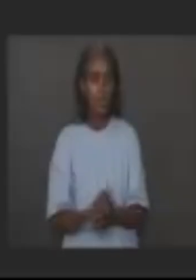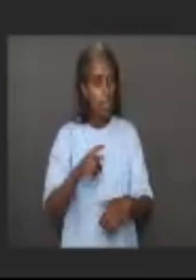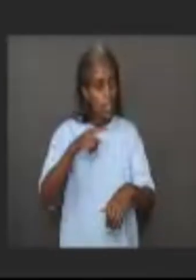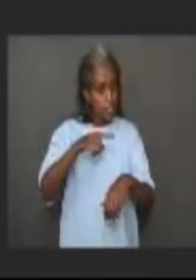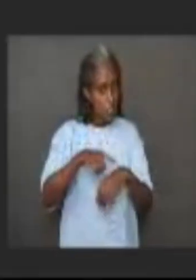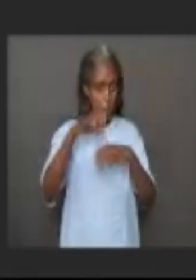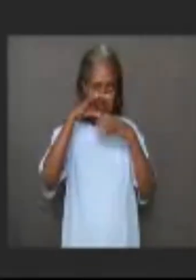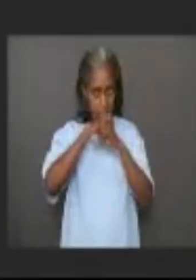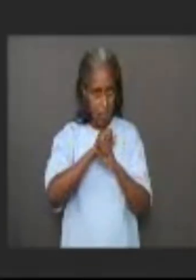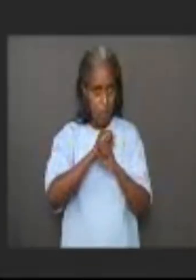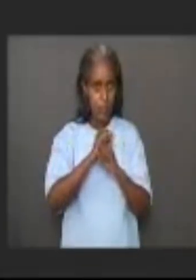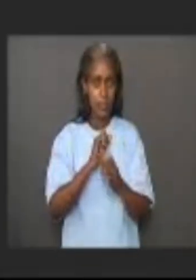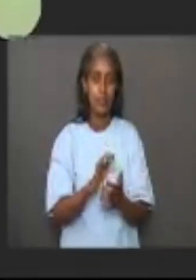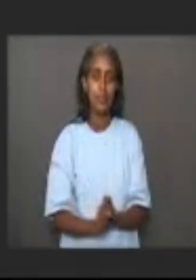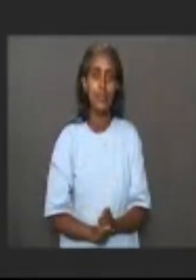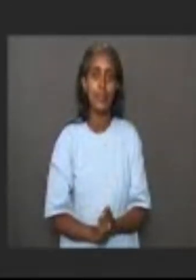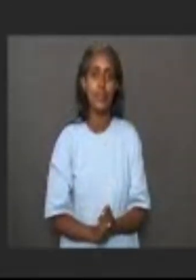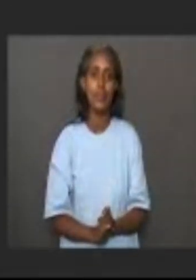Time's up!